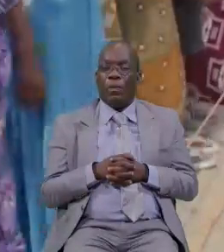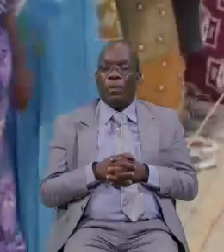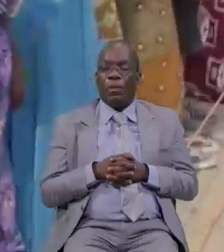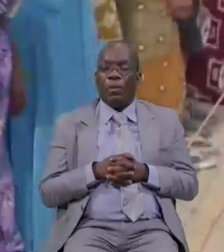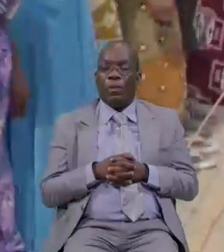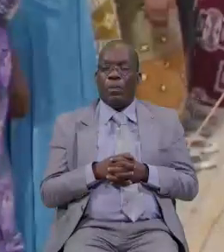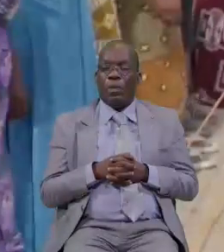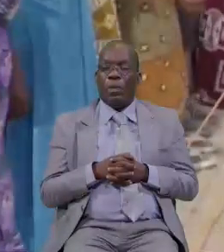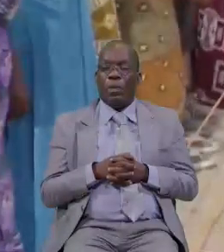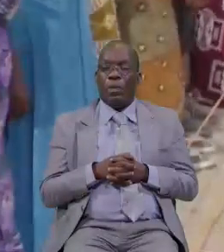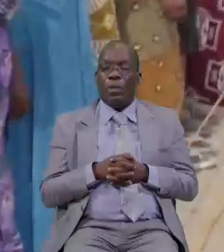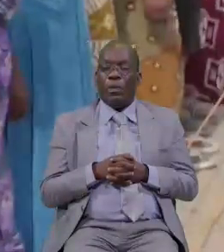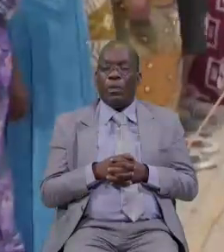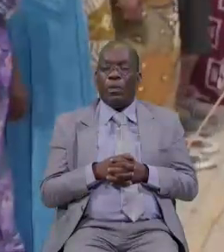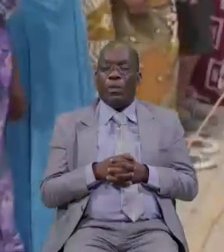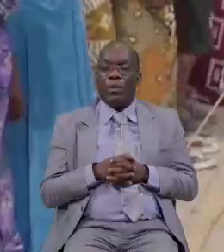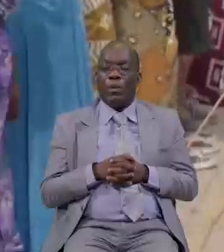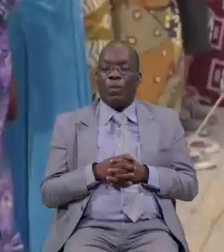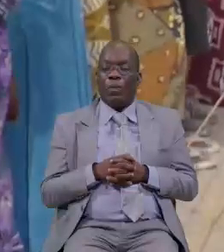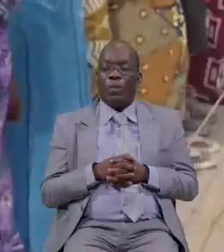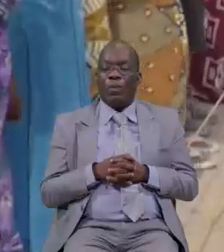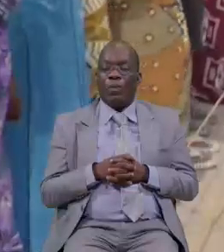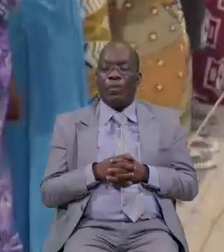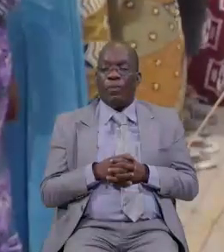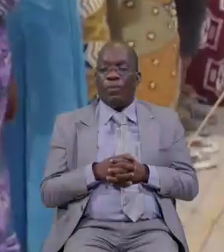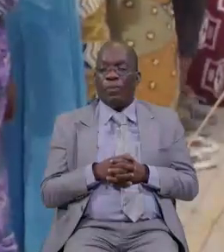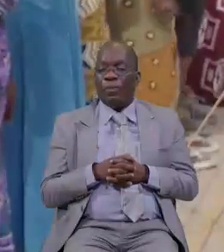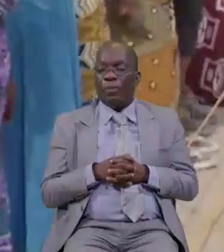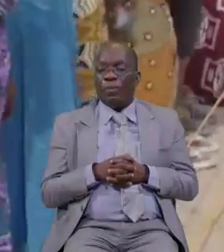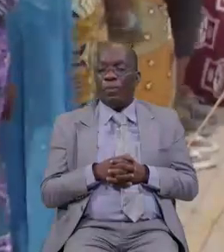Open your